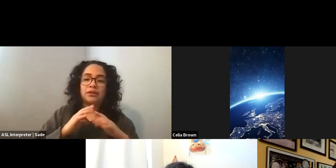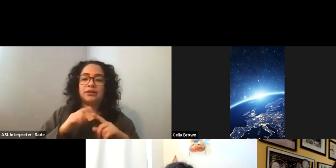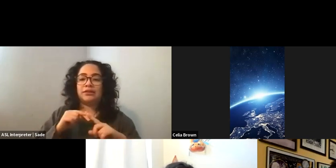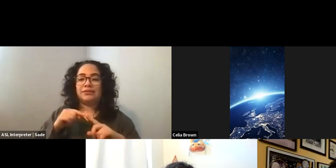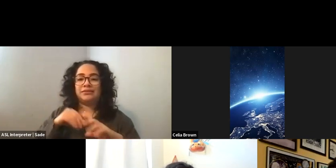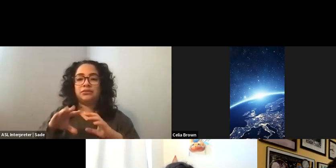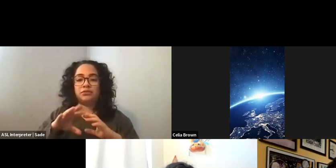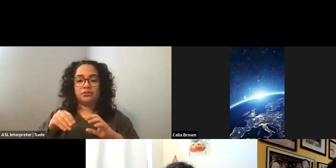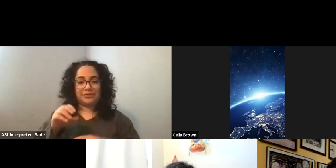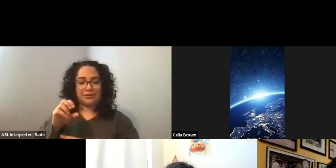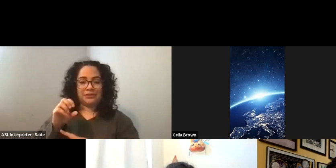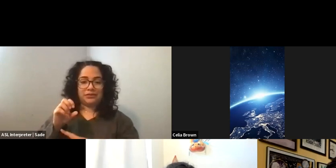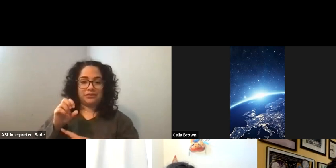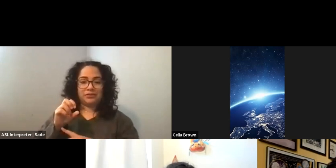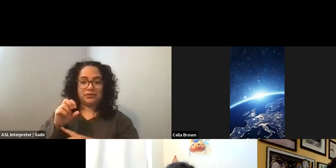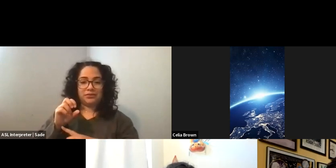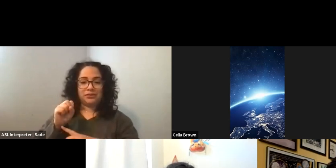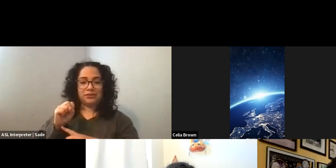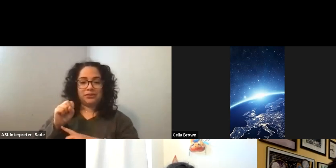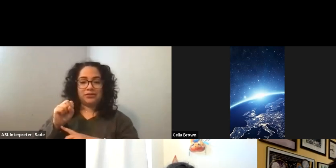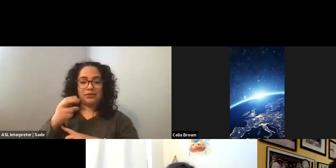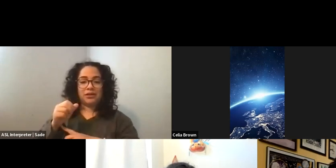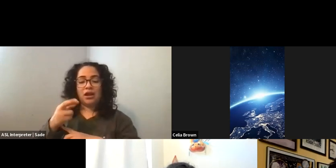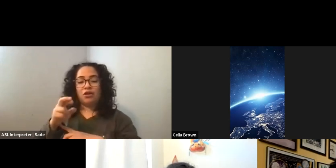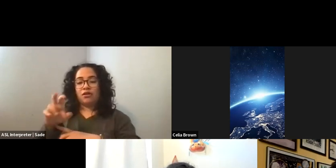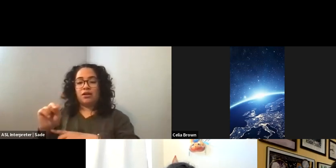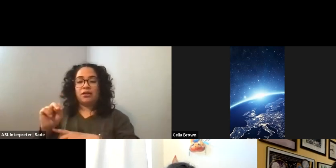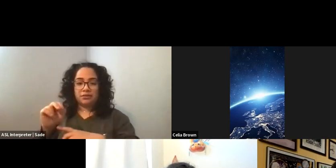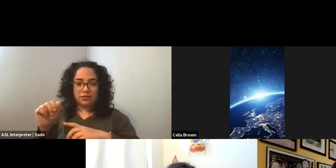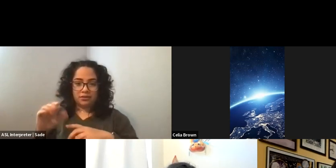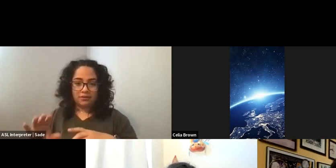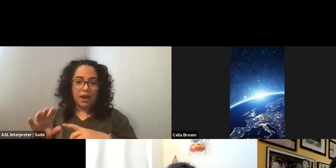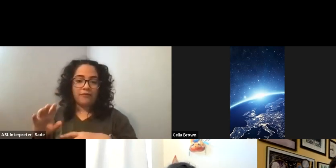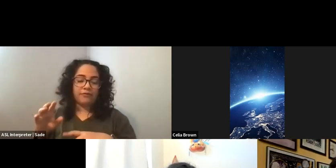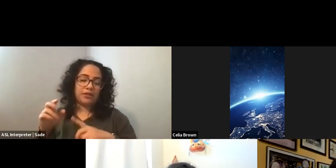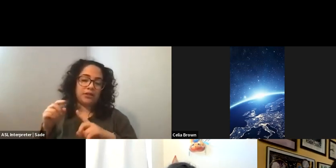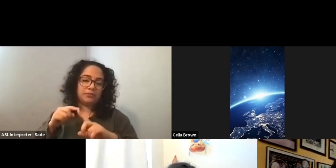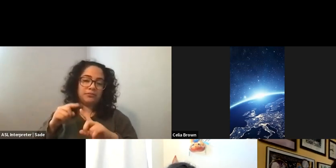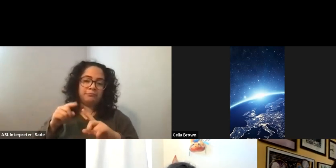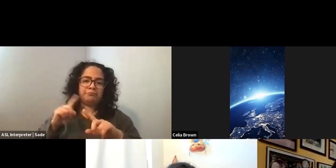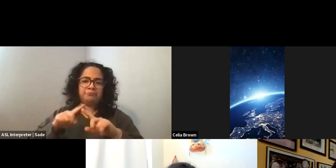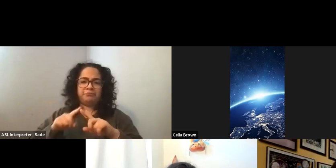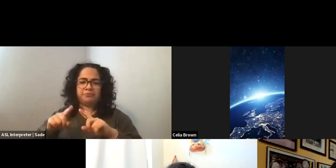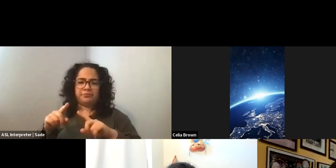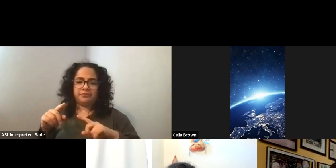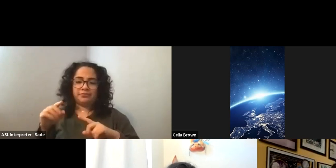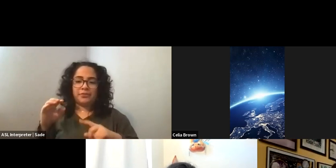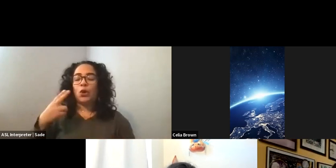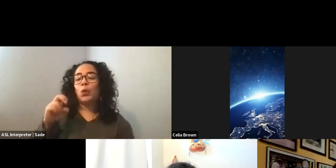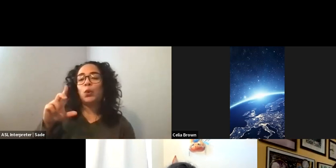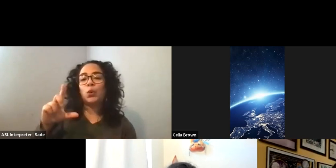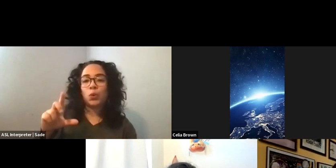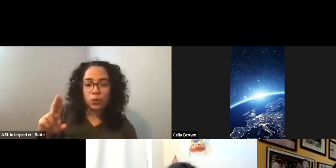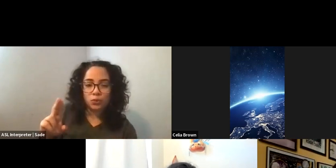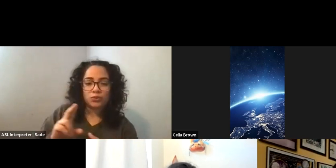specifically the Nguni tribal lineages of the Zulu, Xhosa, Swati, and